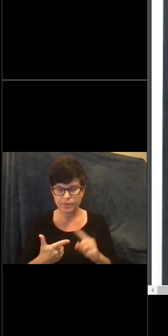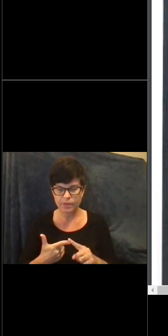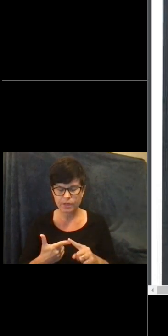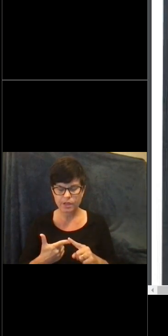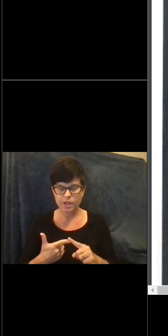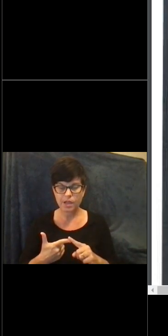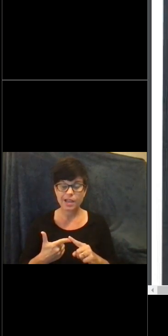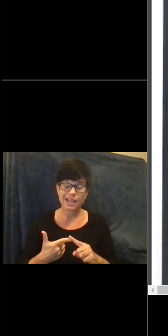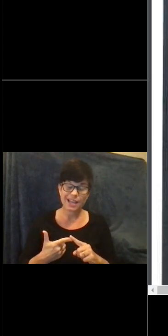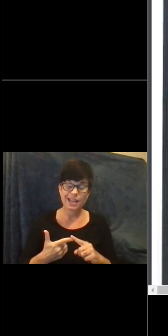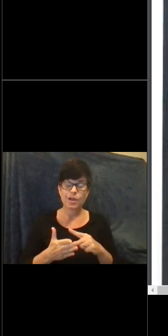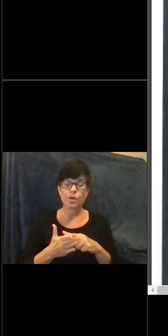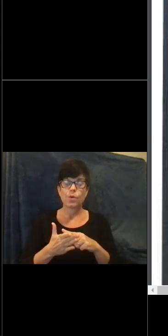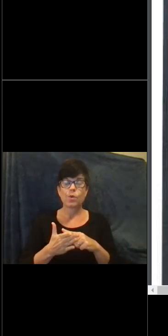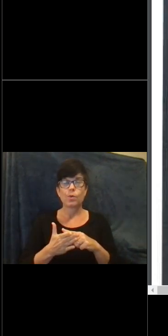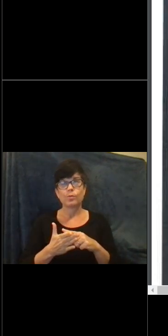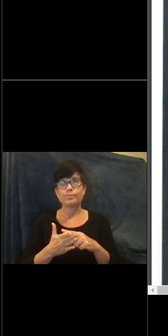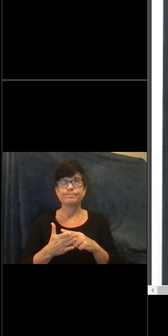what,